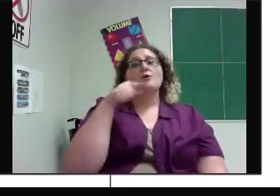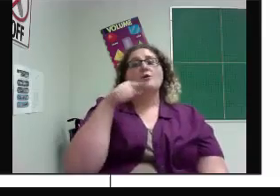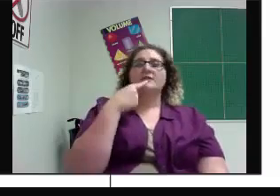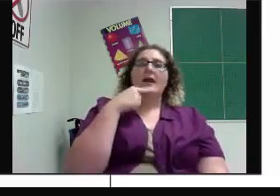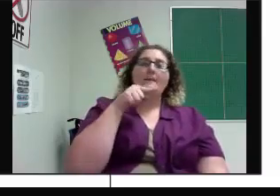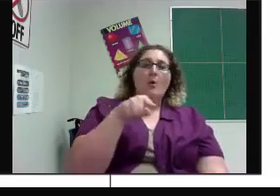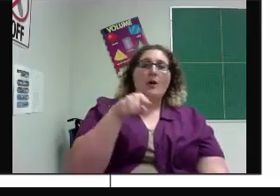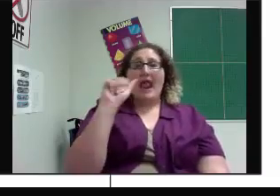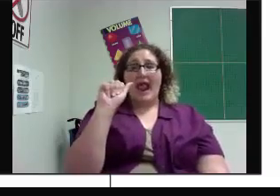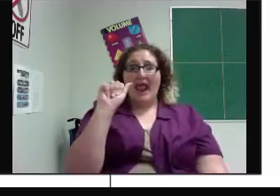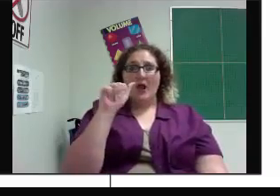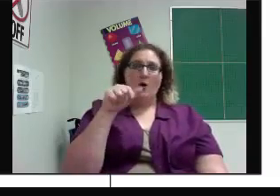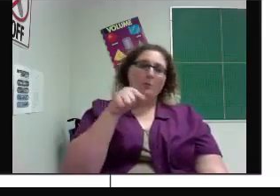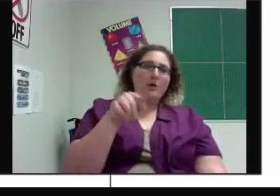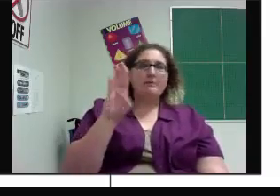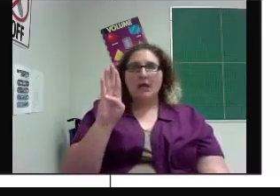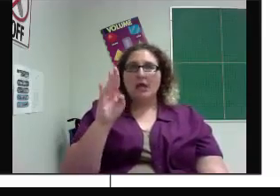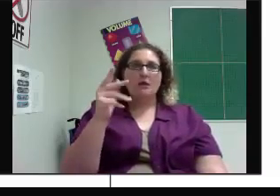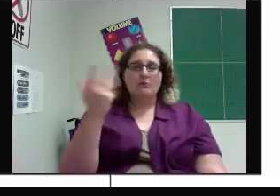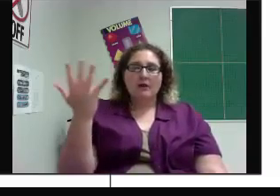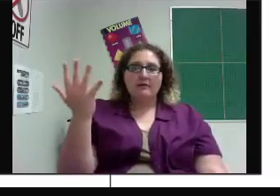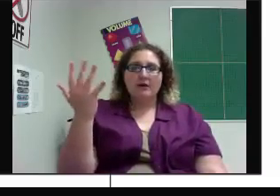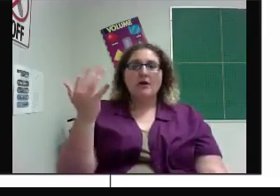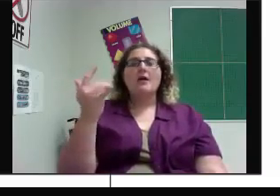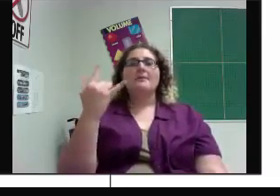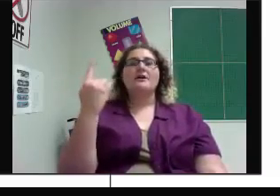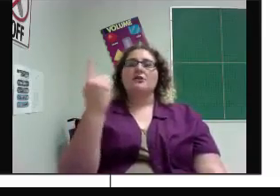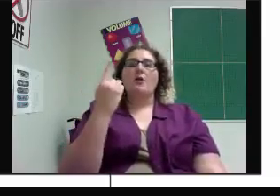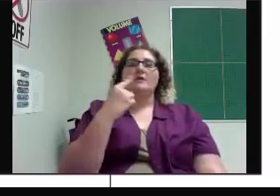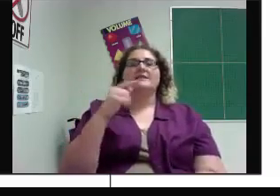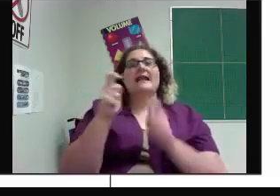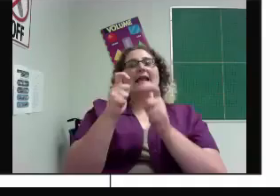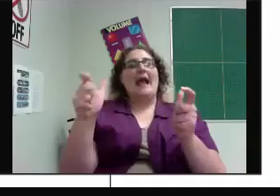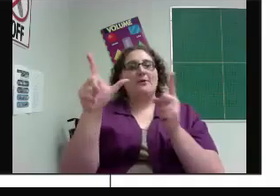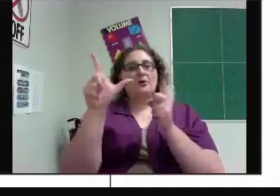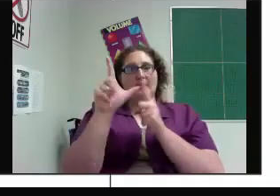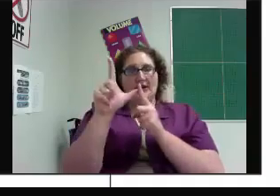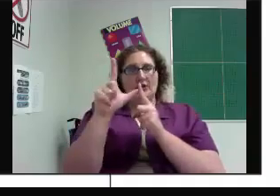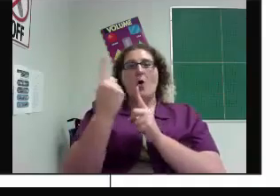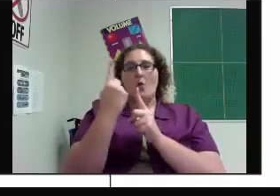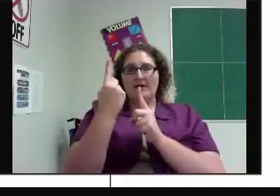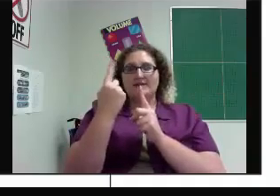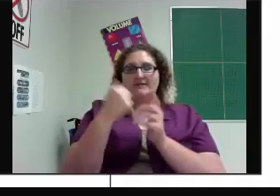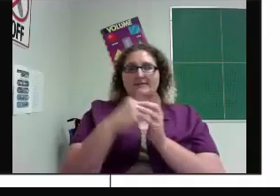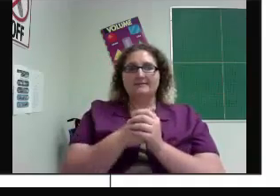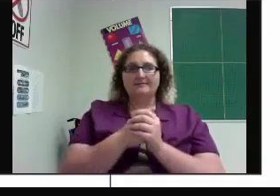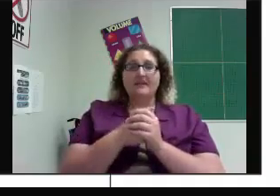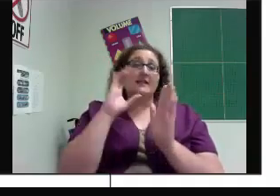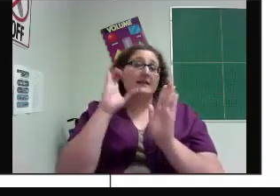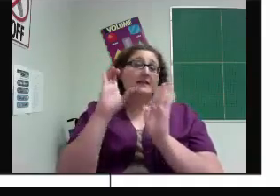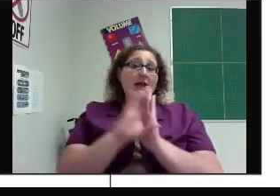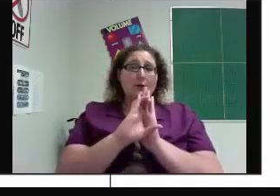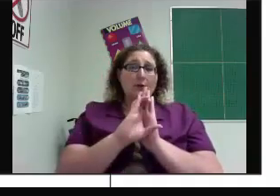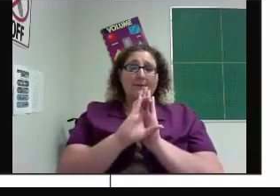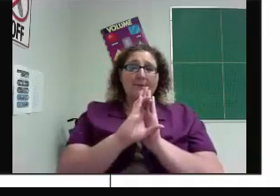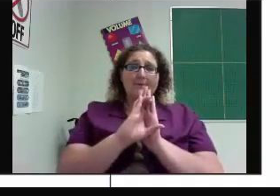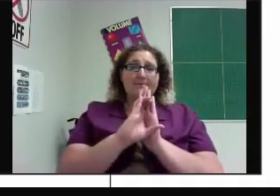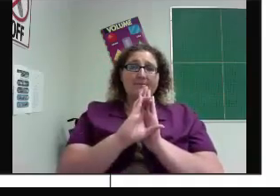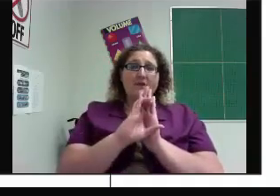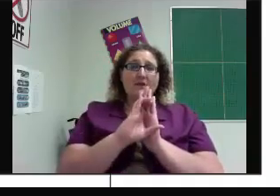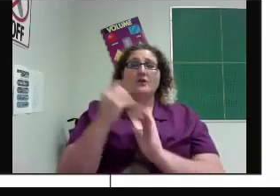point A or point B, but it's always going to be indicated by a capital letter. In a diagram, you're